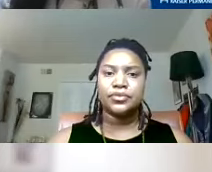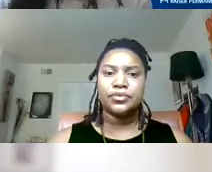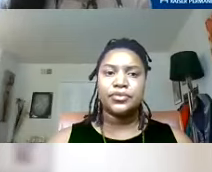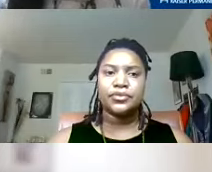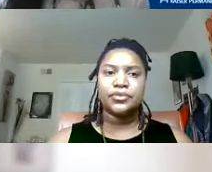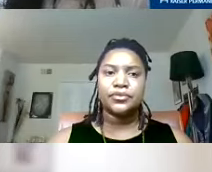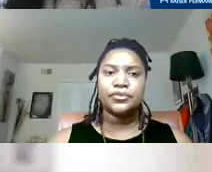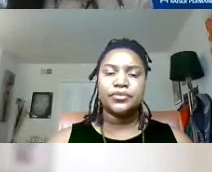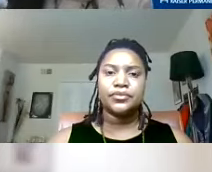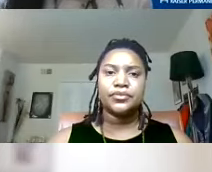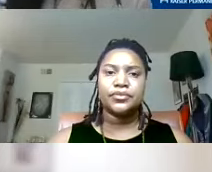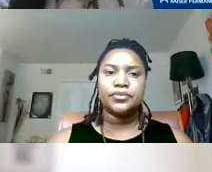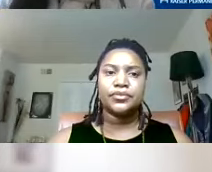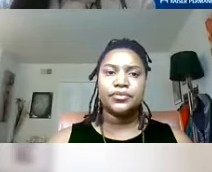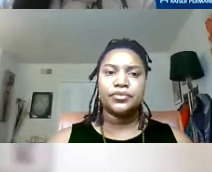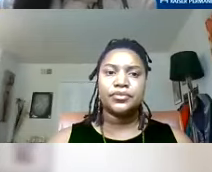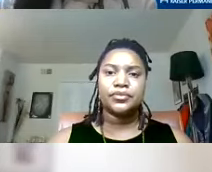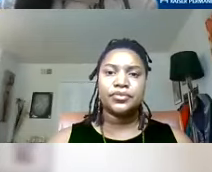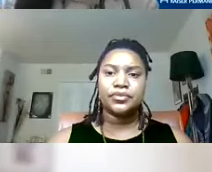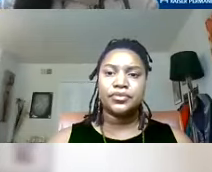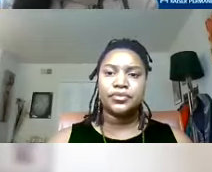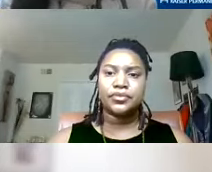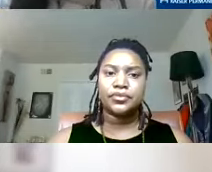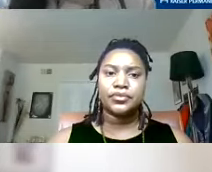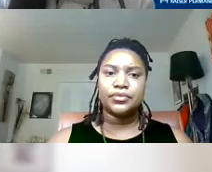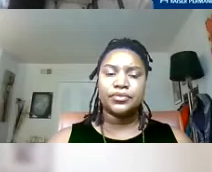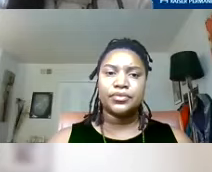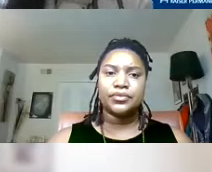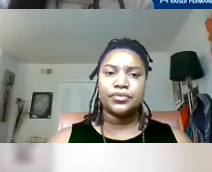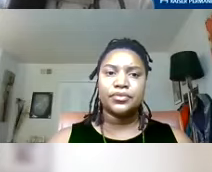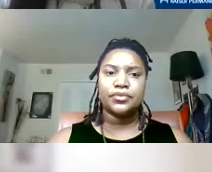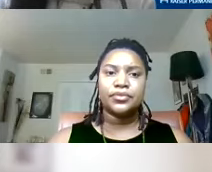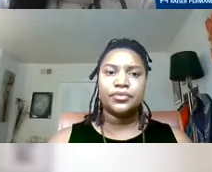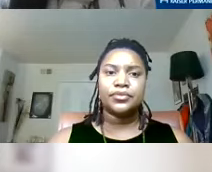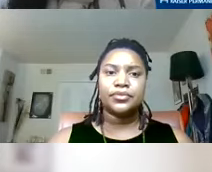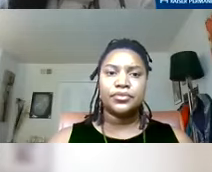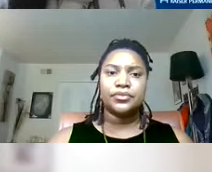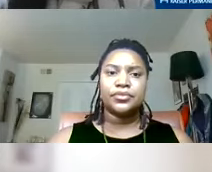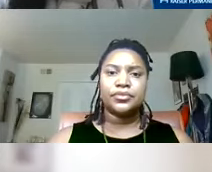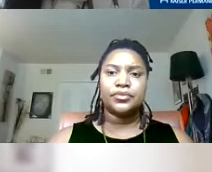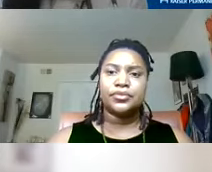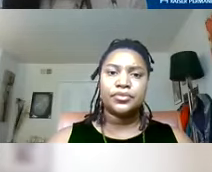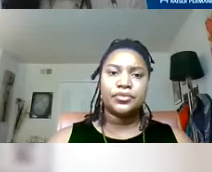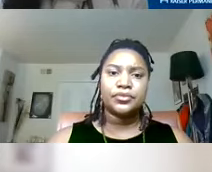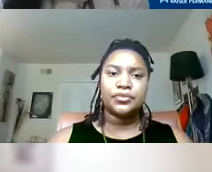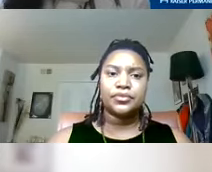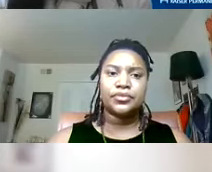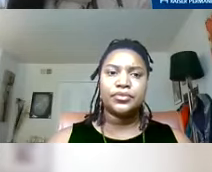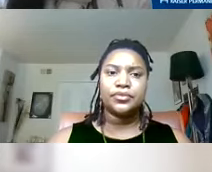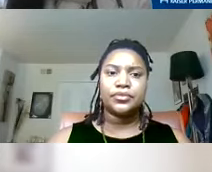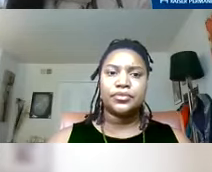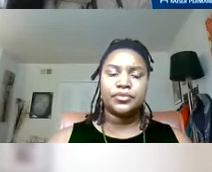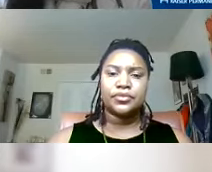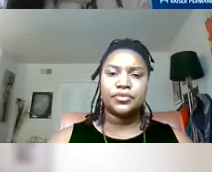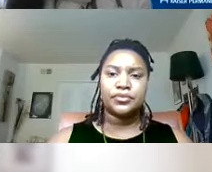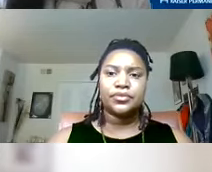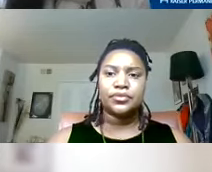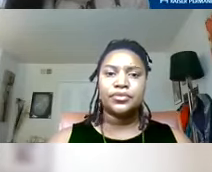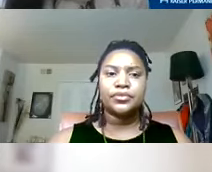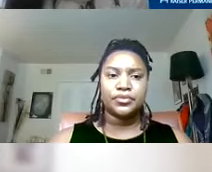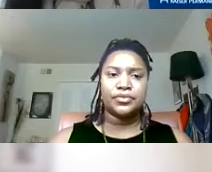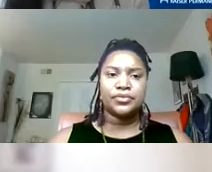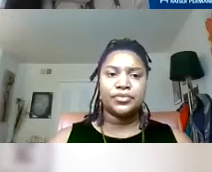who got the vaccine in the very beginning. It's going to be a time thing in regards to that, much